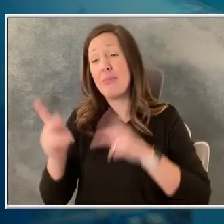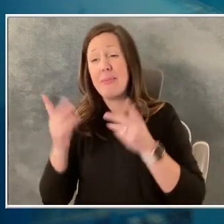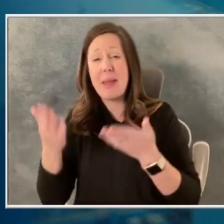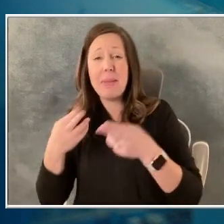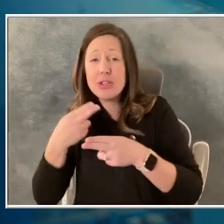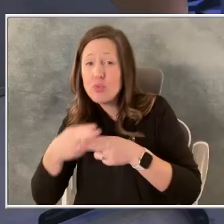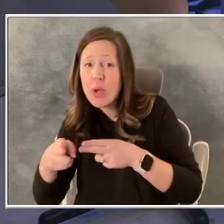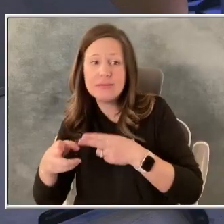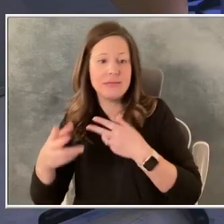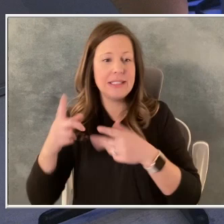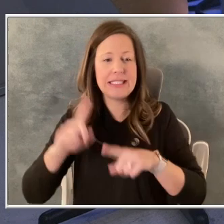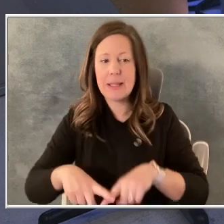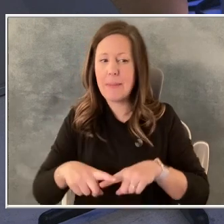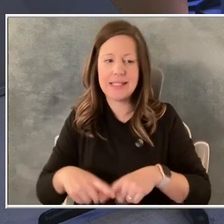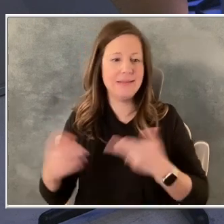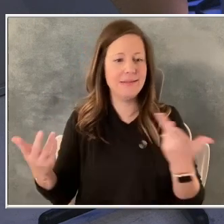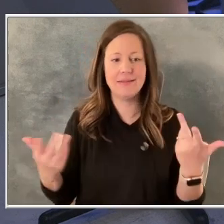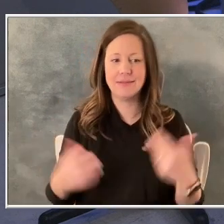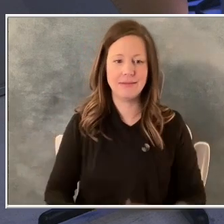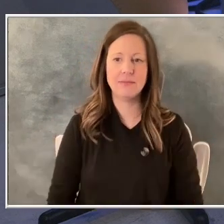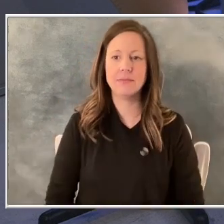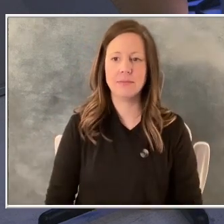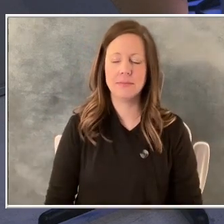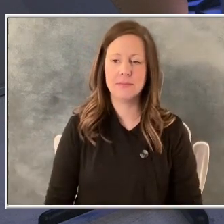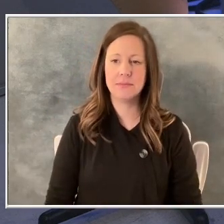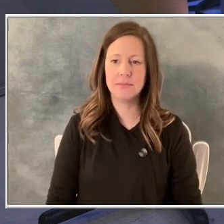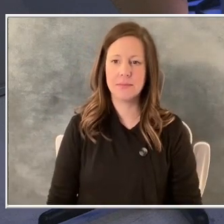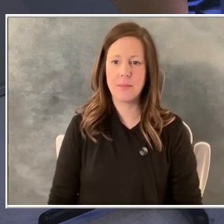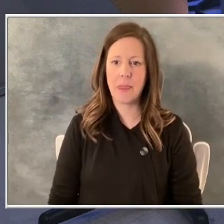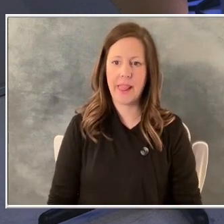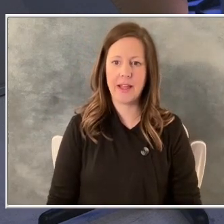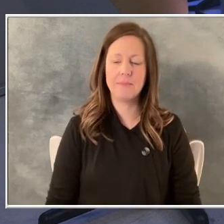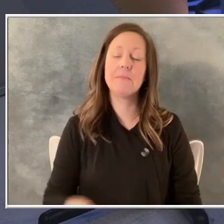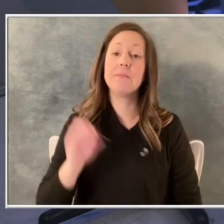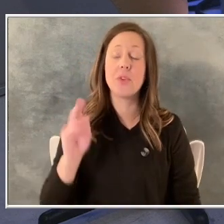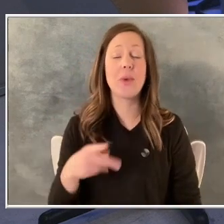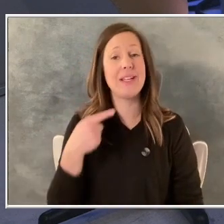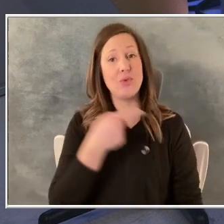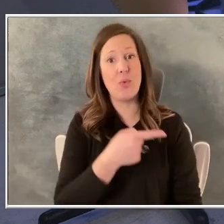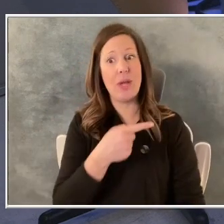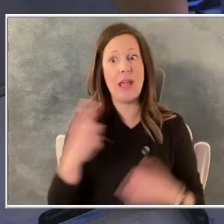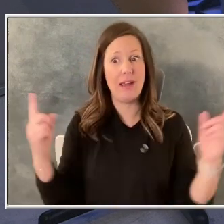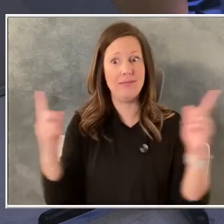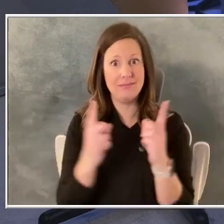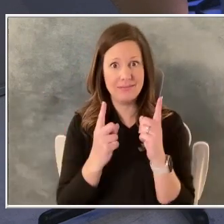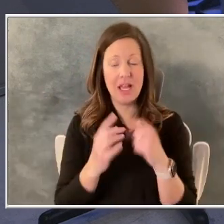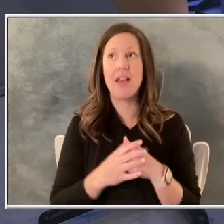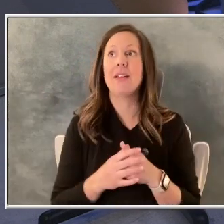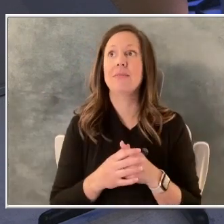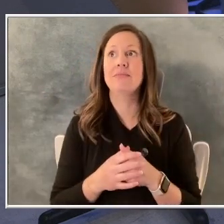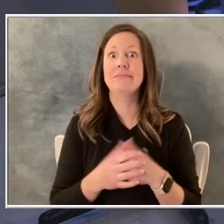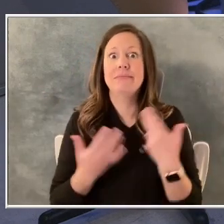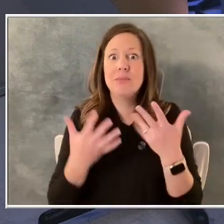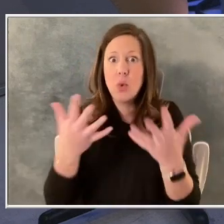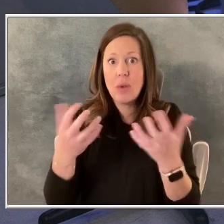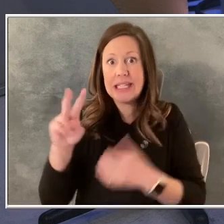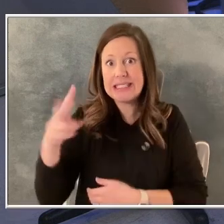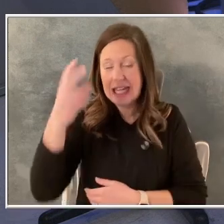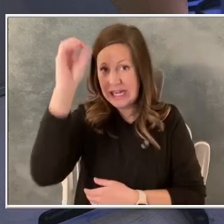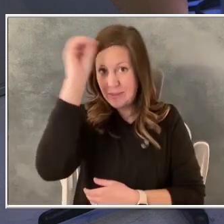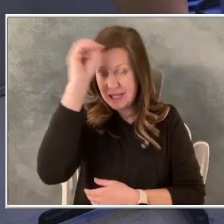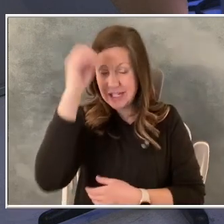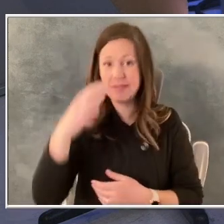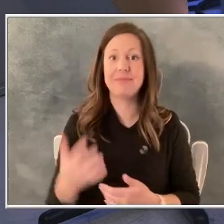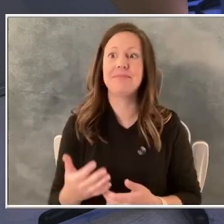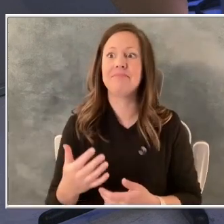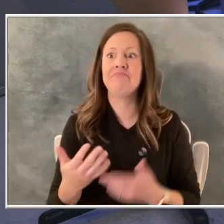patient. So he came to you, Tyson came to you as a second opinion with the advice of his mother. How does somebody know